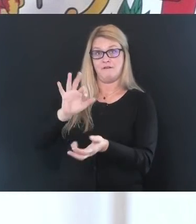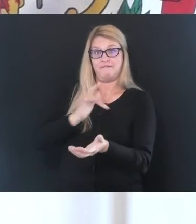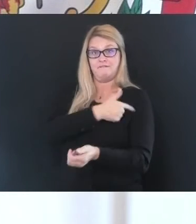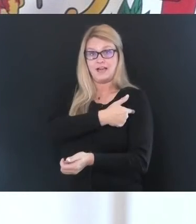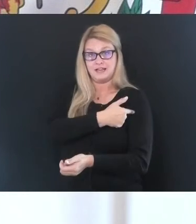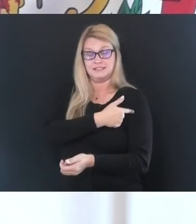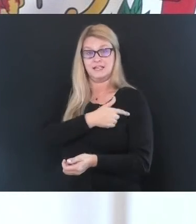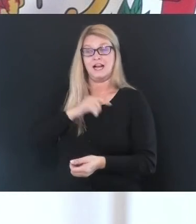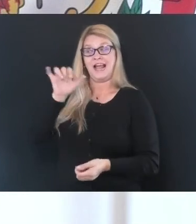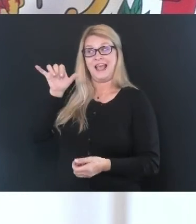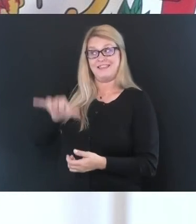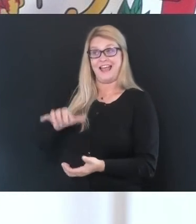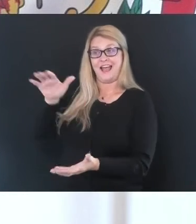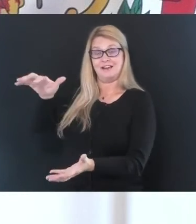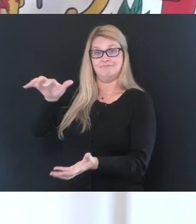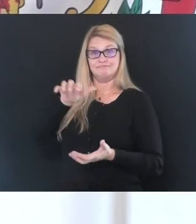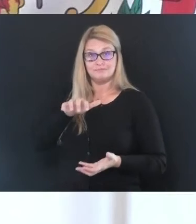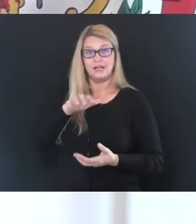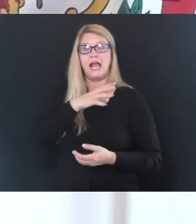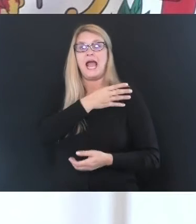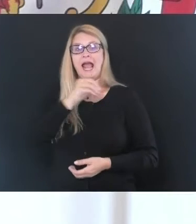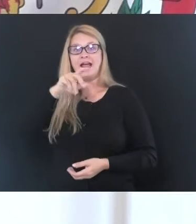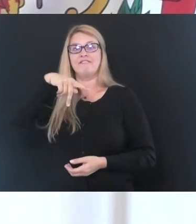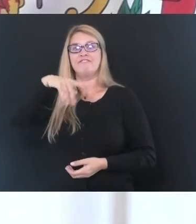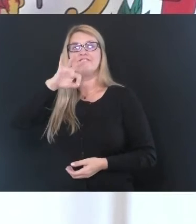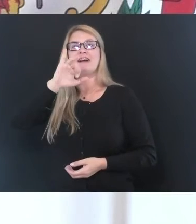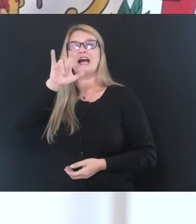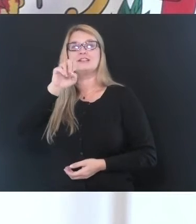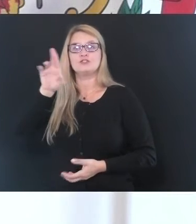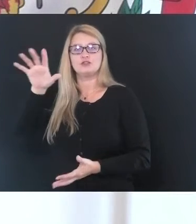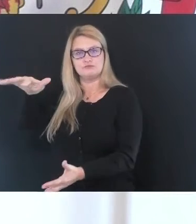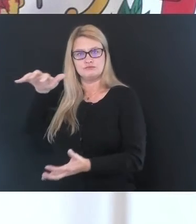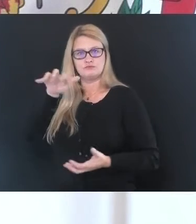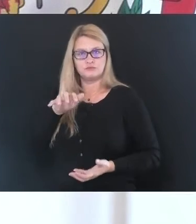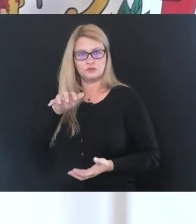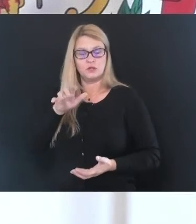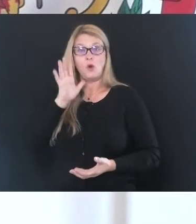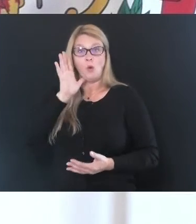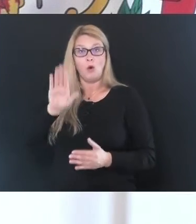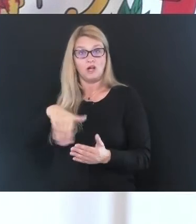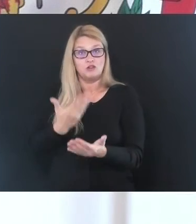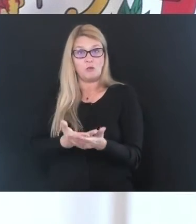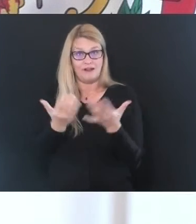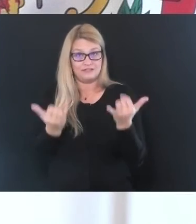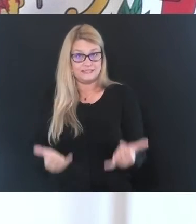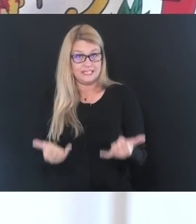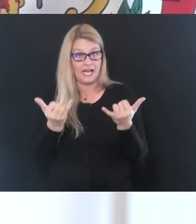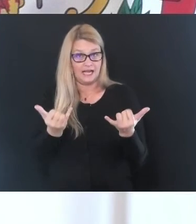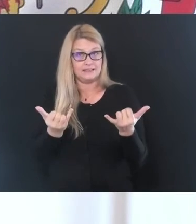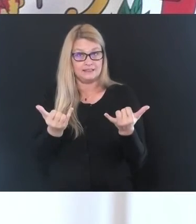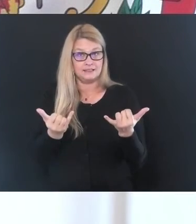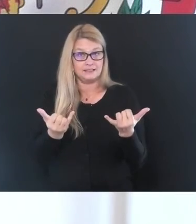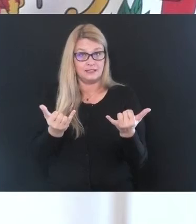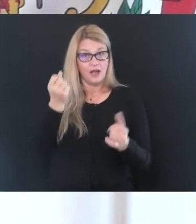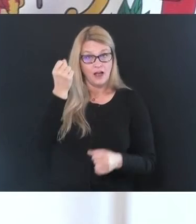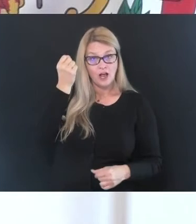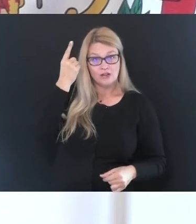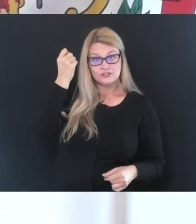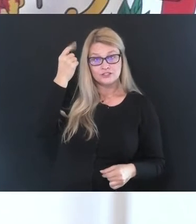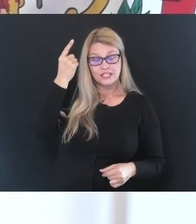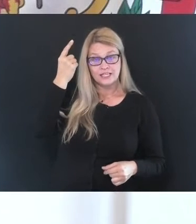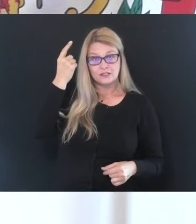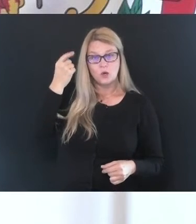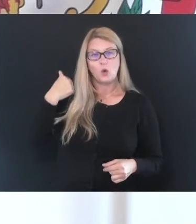additional doses of the Pfizer vaccine, will be arriving in West Virginia today. Now get this,